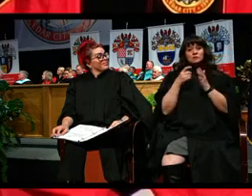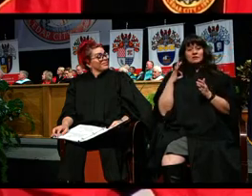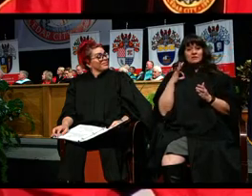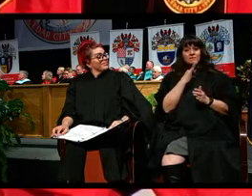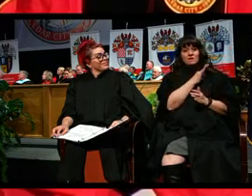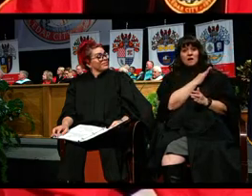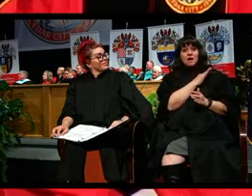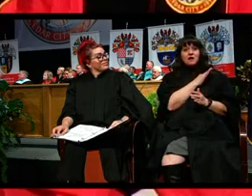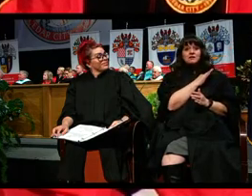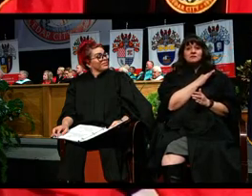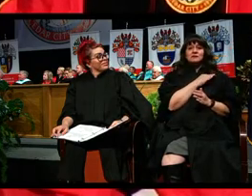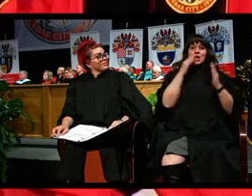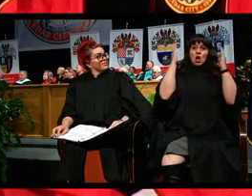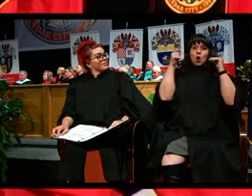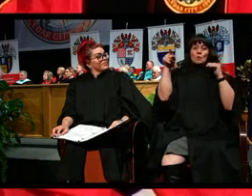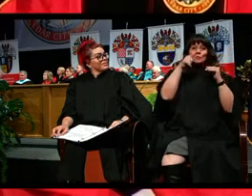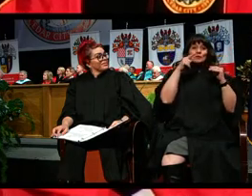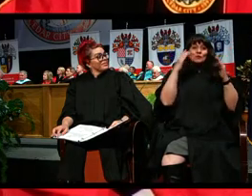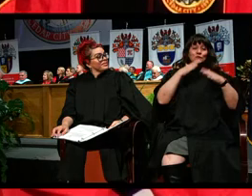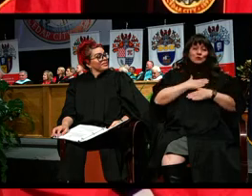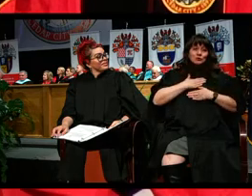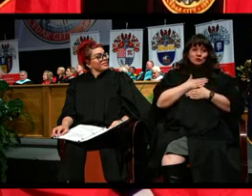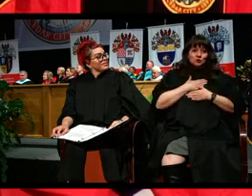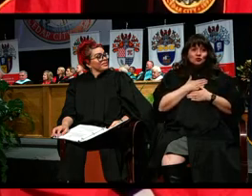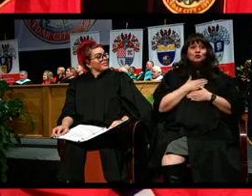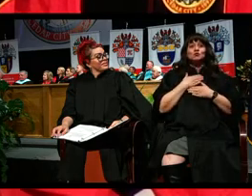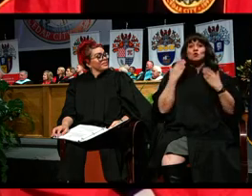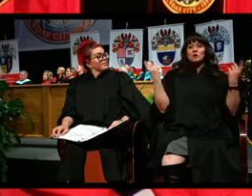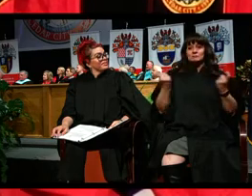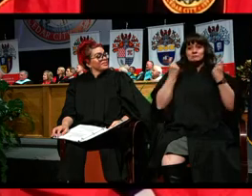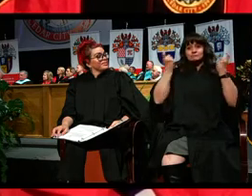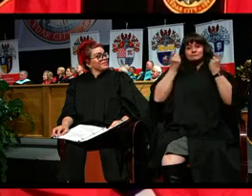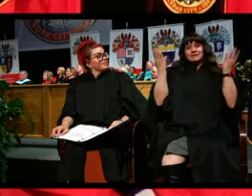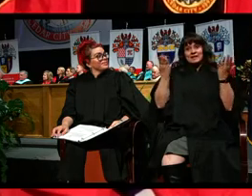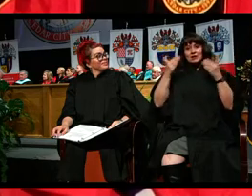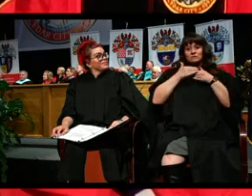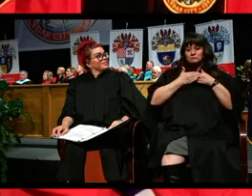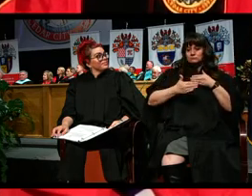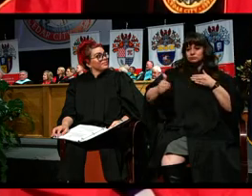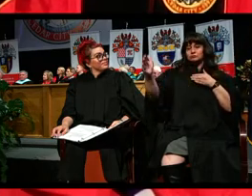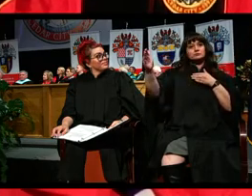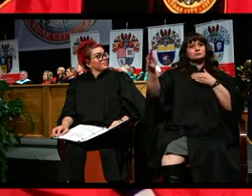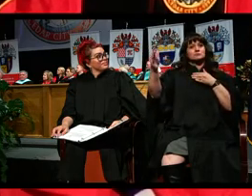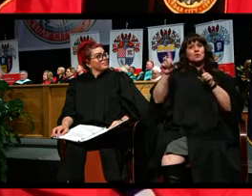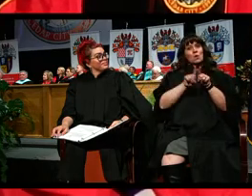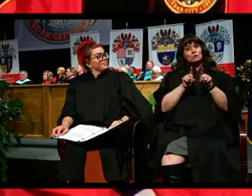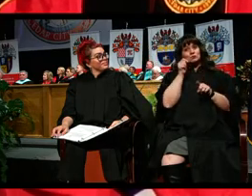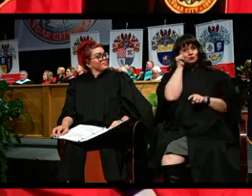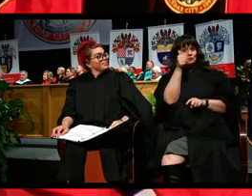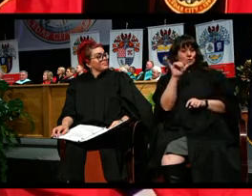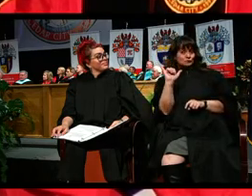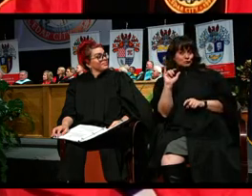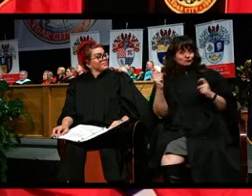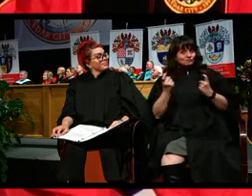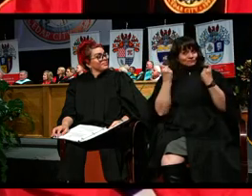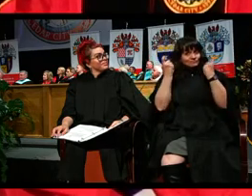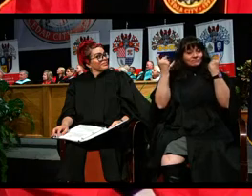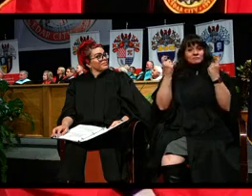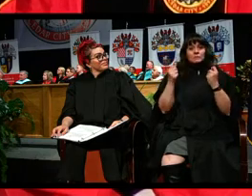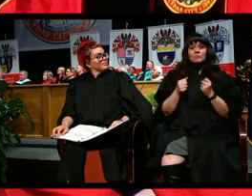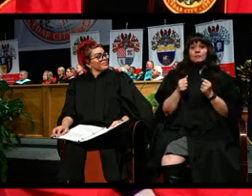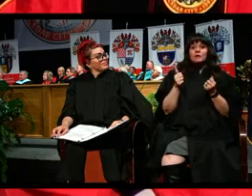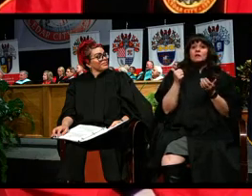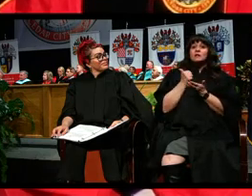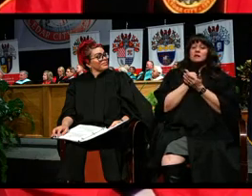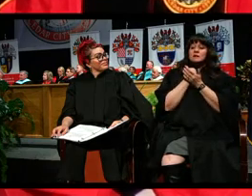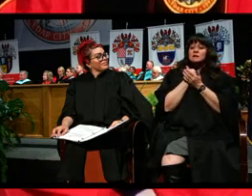hope you all enjoy the great festivities that are in store for the rest of today and tomorrow. With the help of Mindy